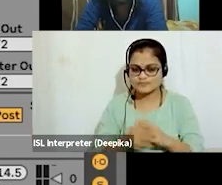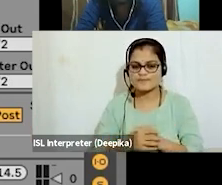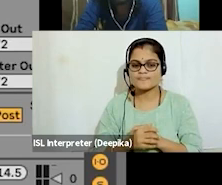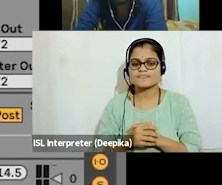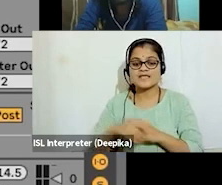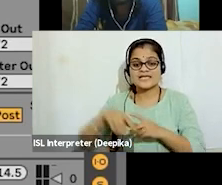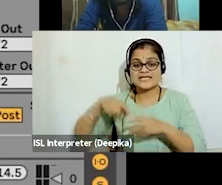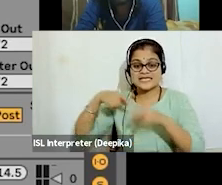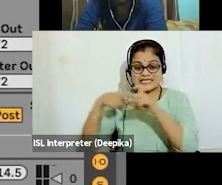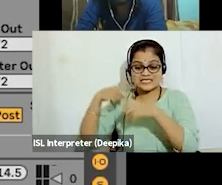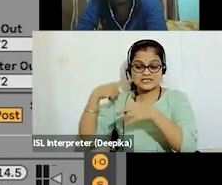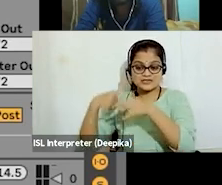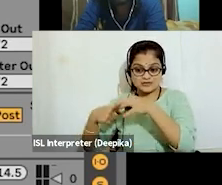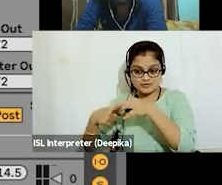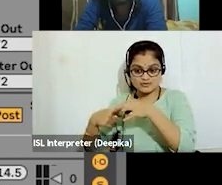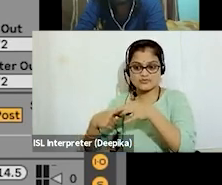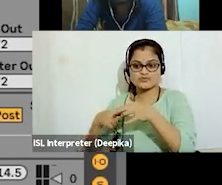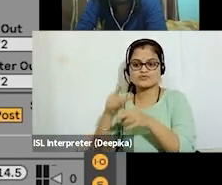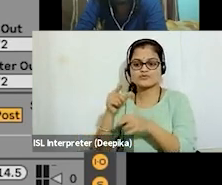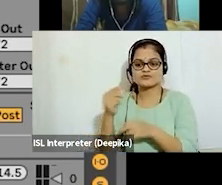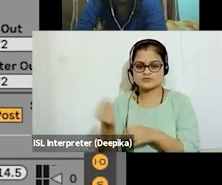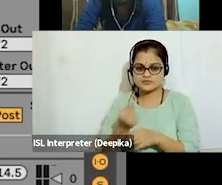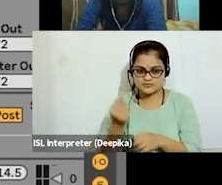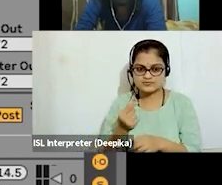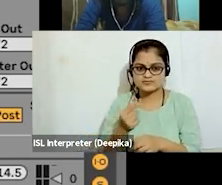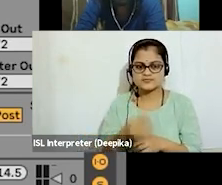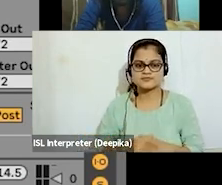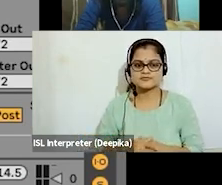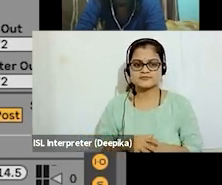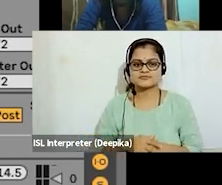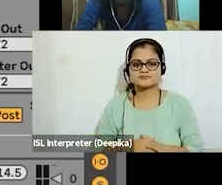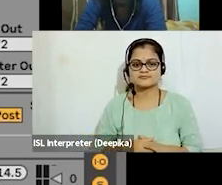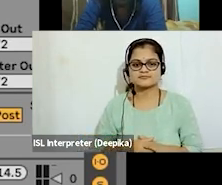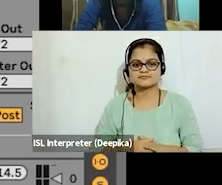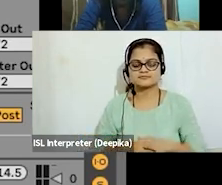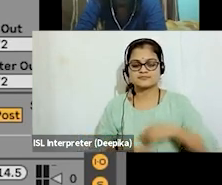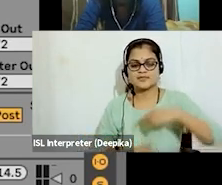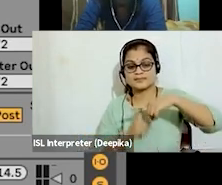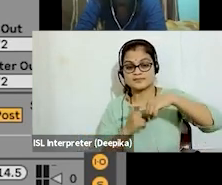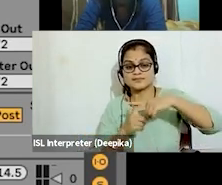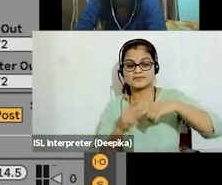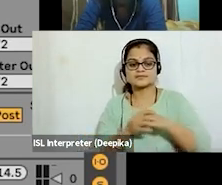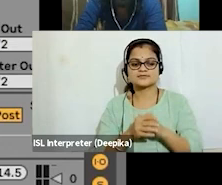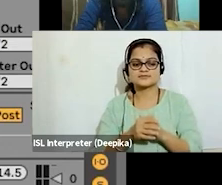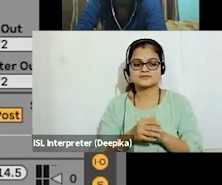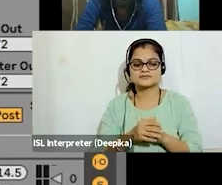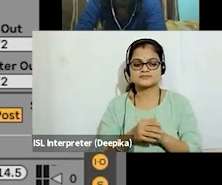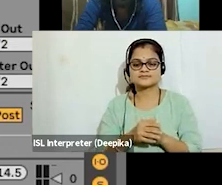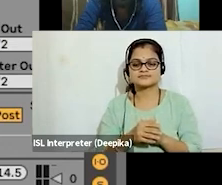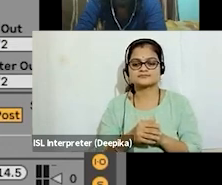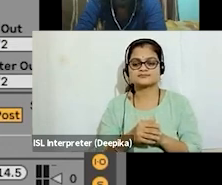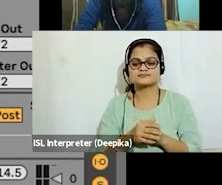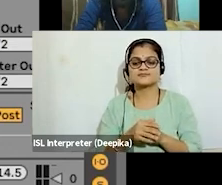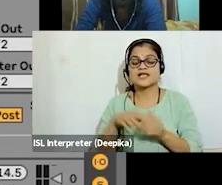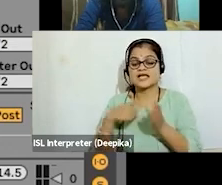EQ'd most of the lows and low mids out of these guys, and that's basically just going to the